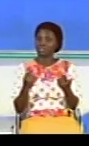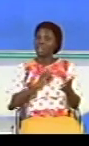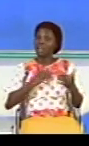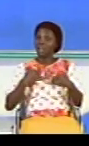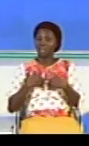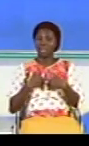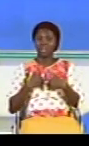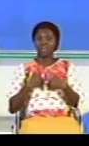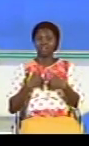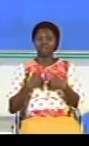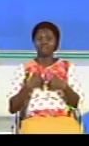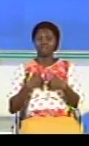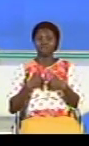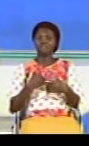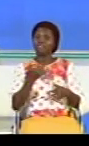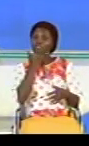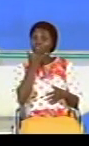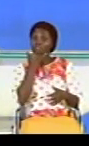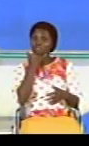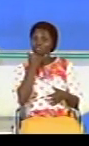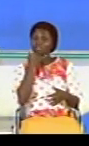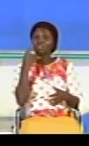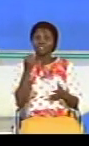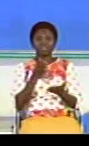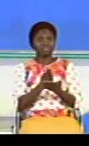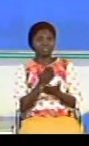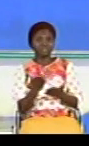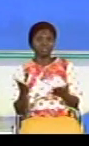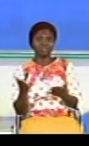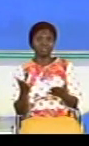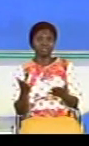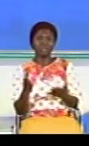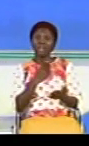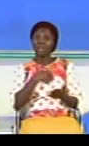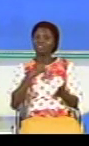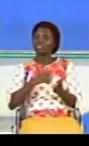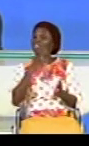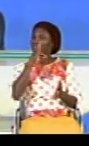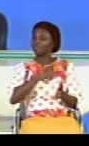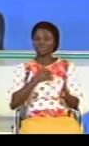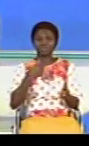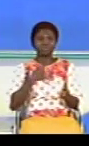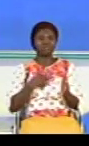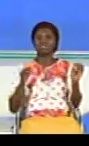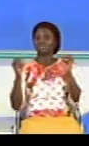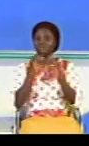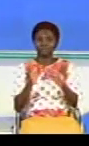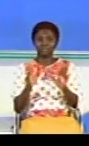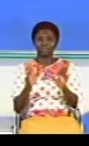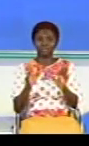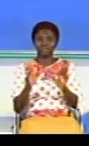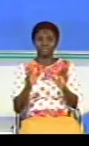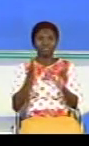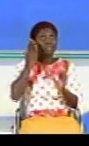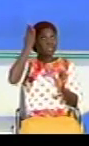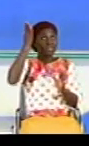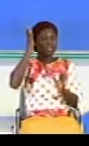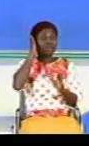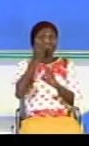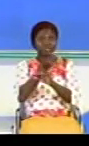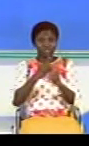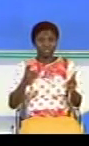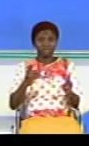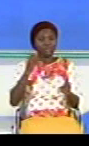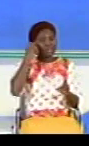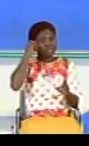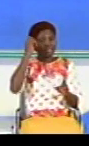that which was right, and it profited me not, he will deliver his soul from going to